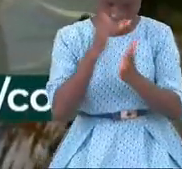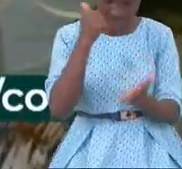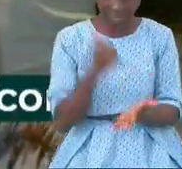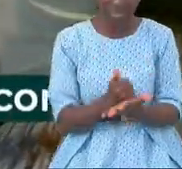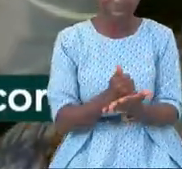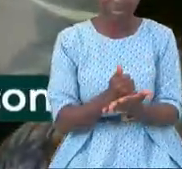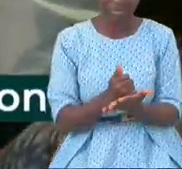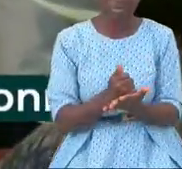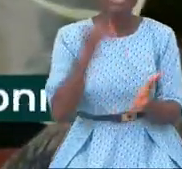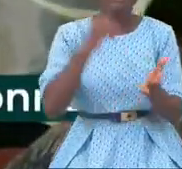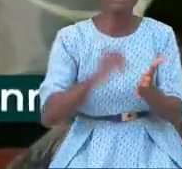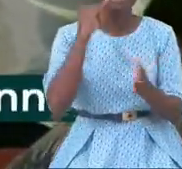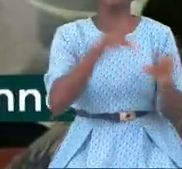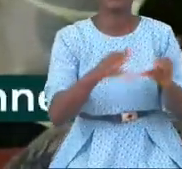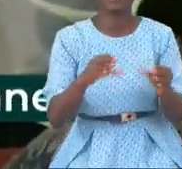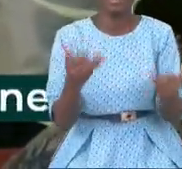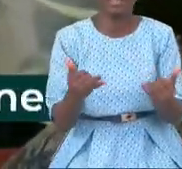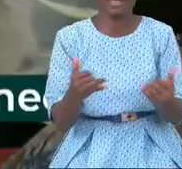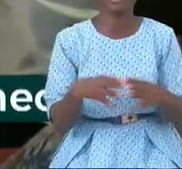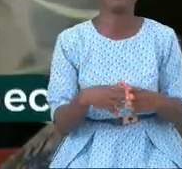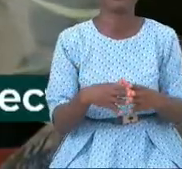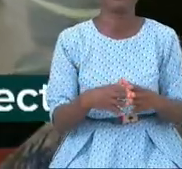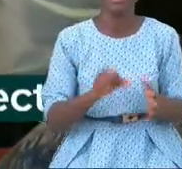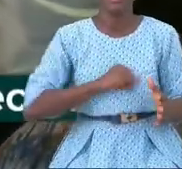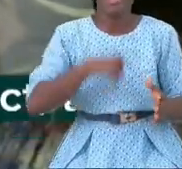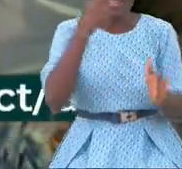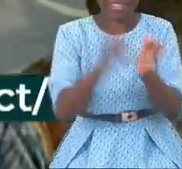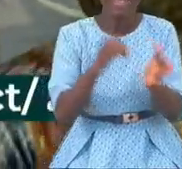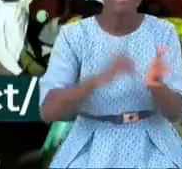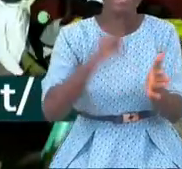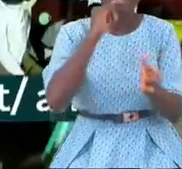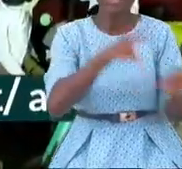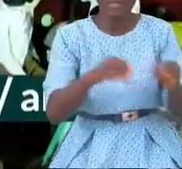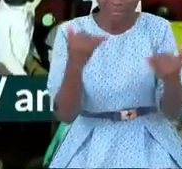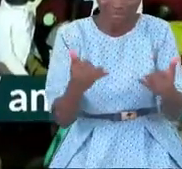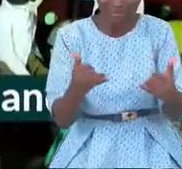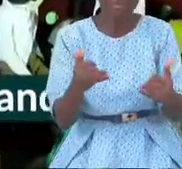are saved. Say, I am saved.